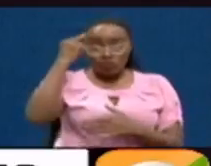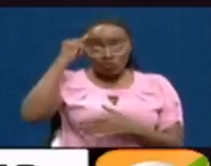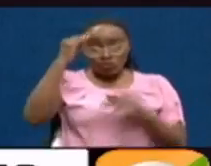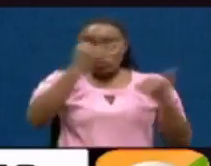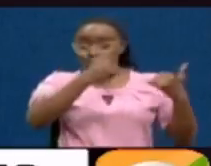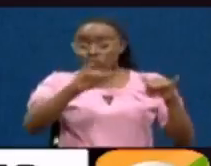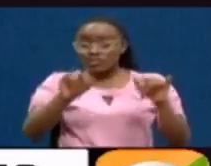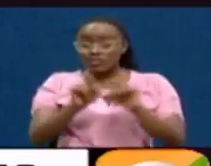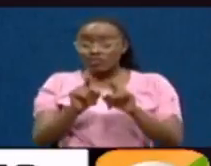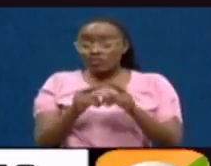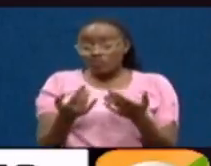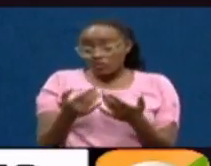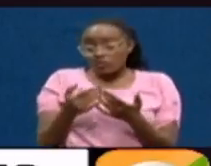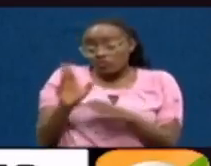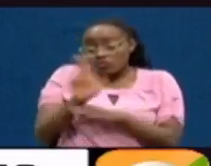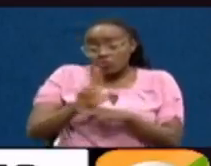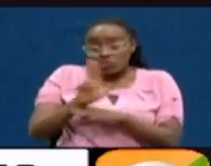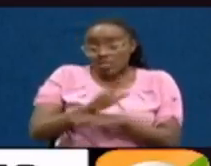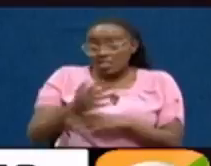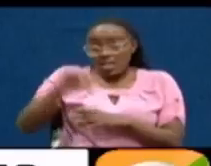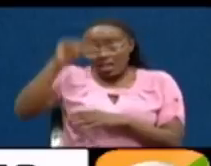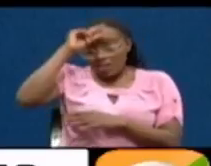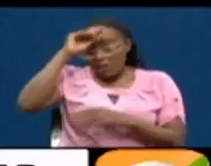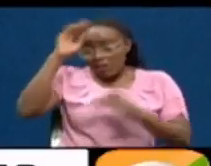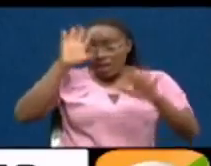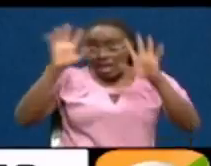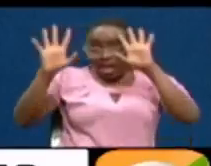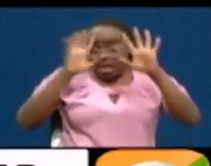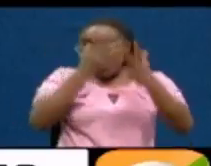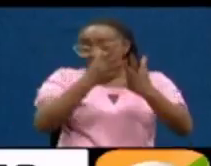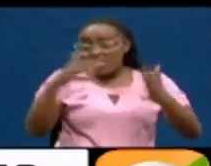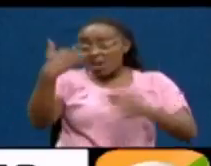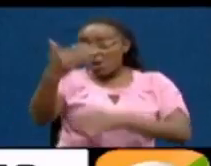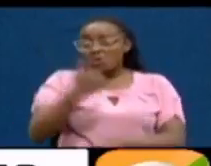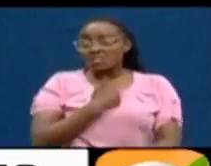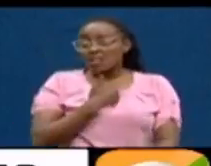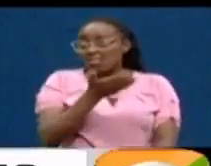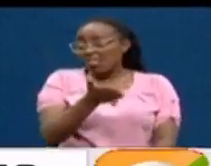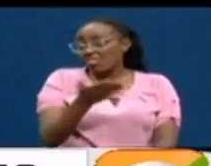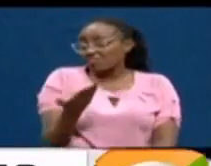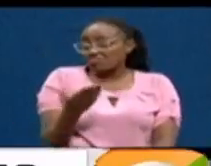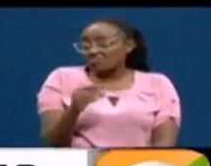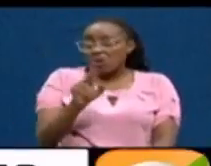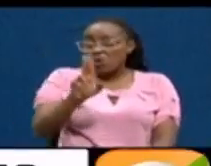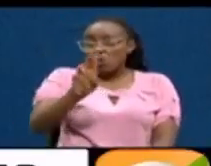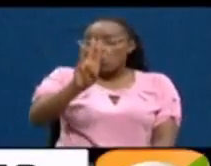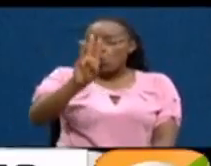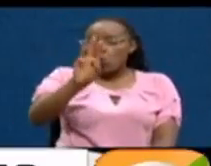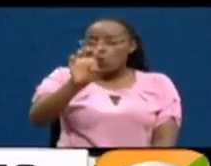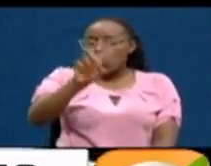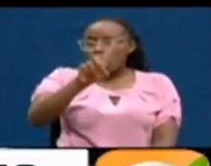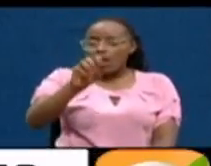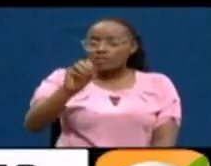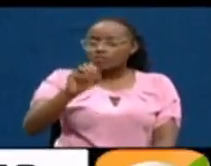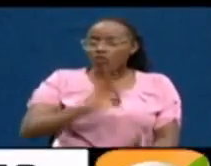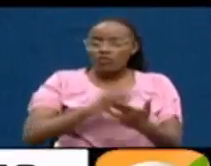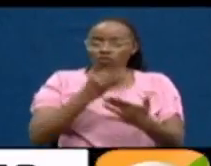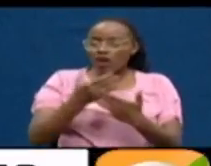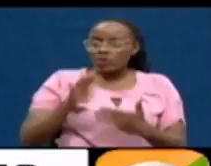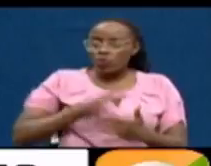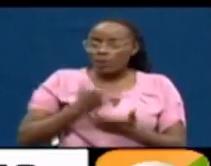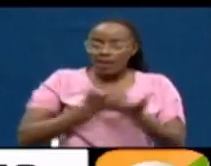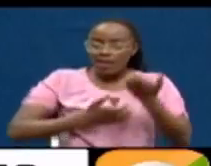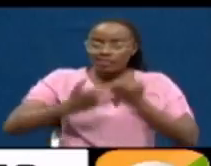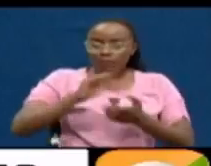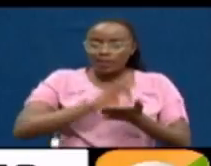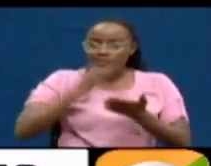trying to take advantage of the government initiatives that are there? They're always flouted in front of you. WESO Fund. Yes. Youth Enterprise Fund. Yes, they